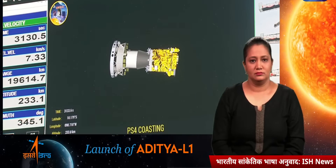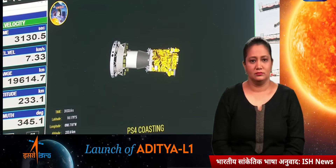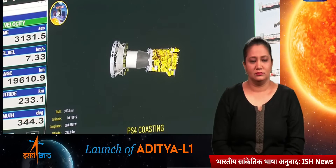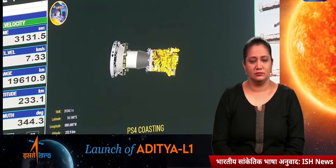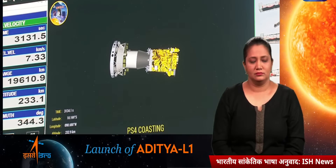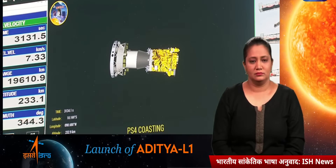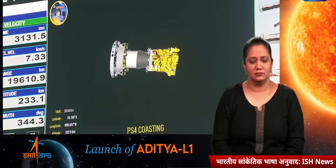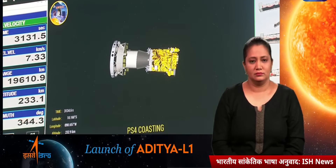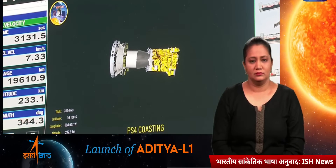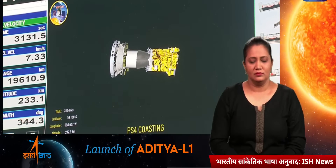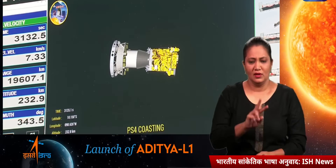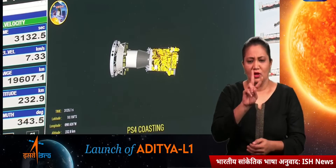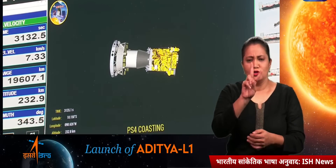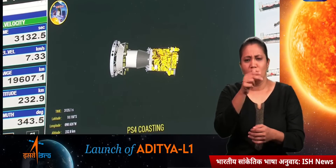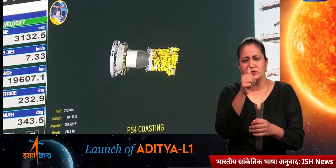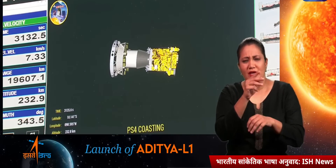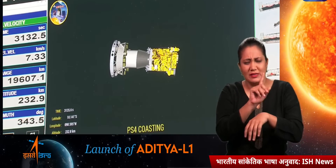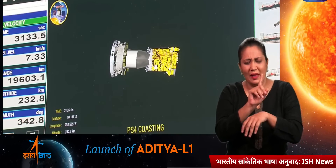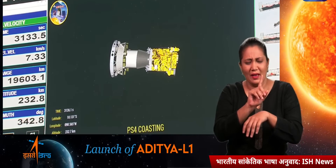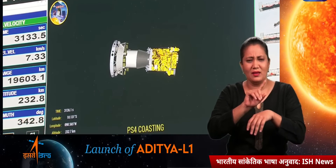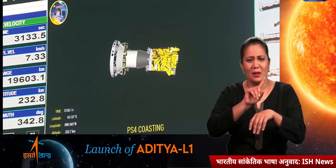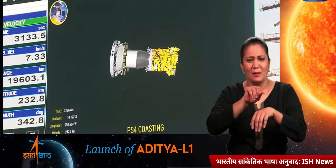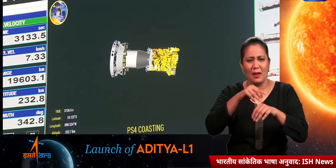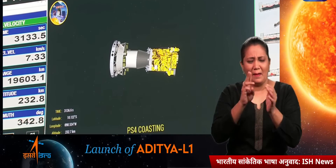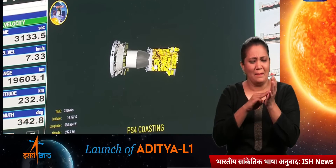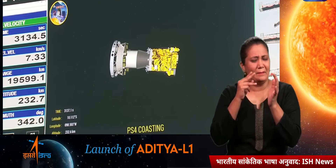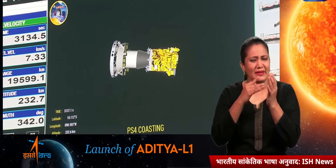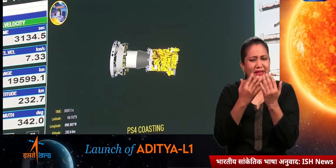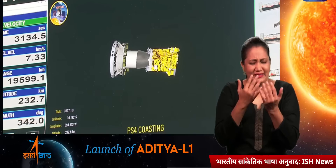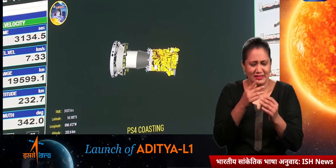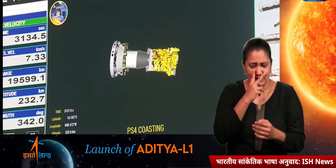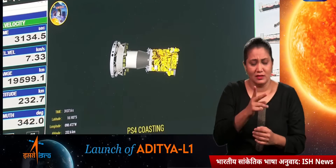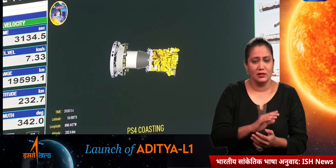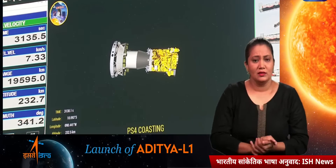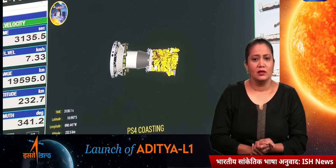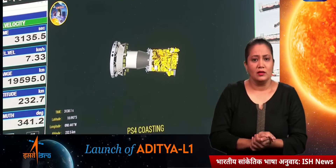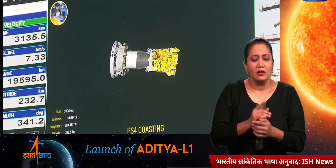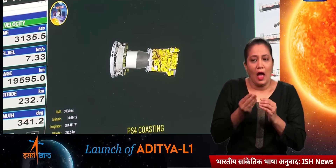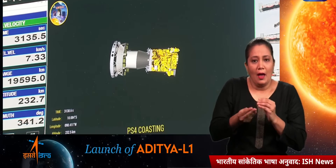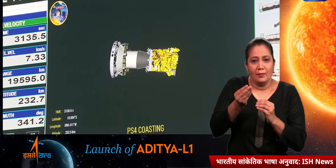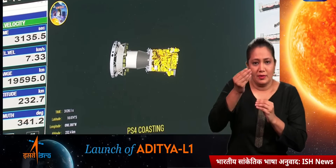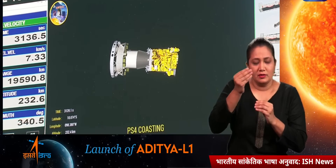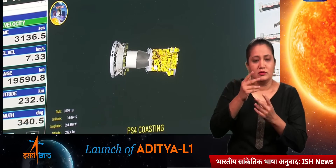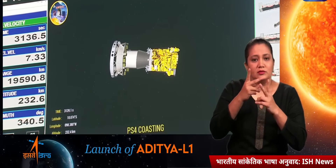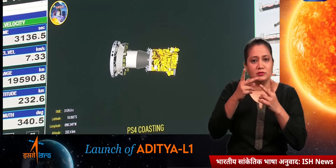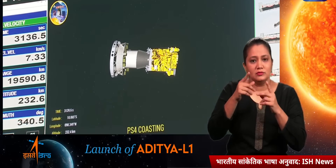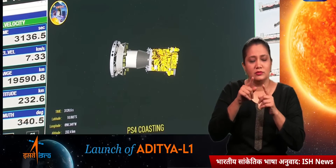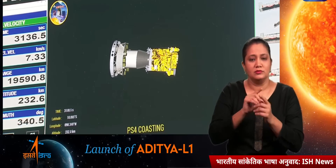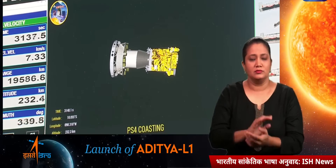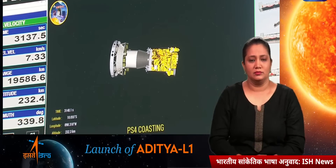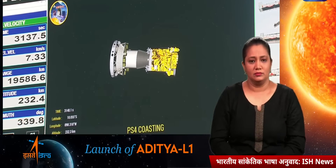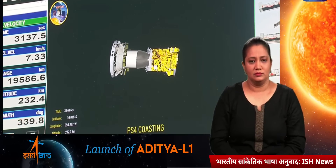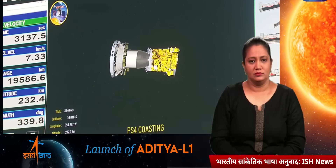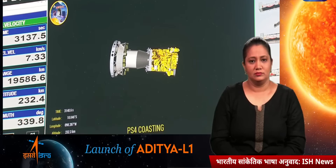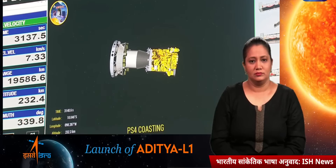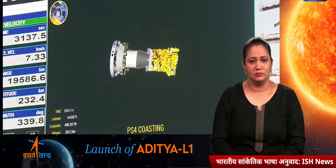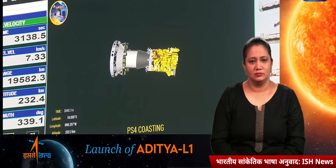In the past 26 minutes or so, the ground trace for the flight was being updated by extrapolation.